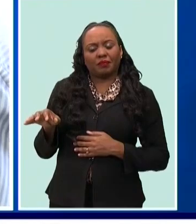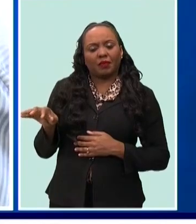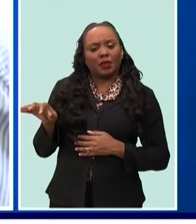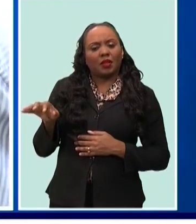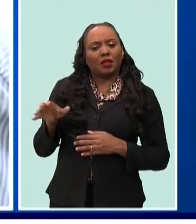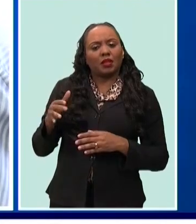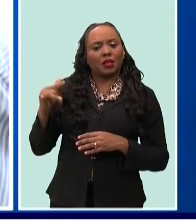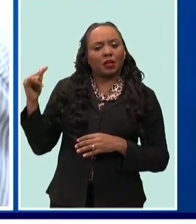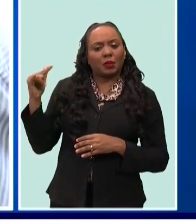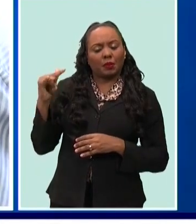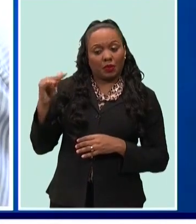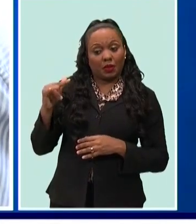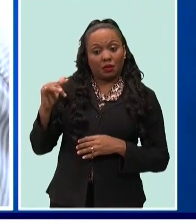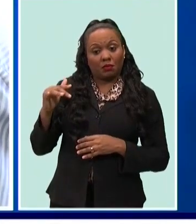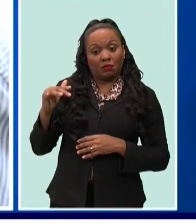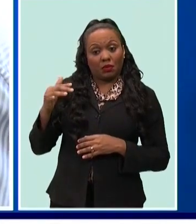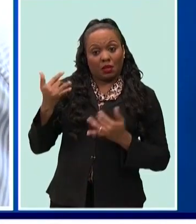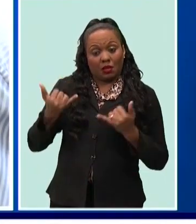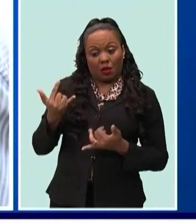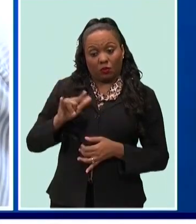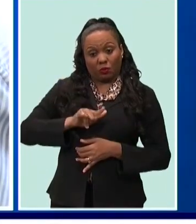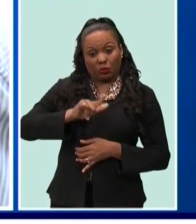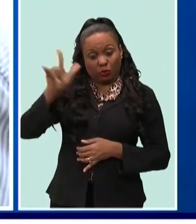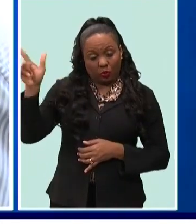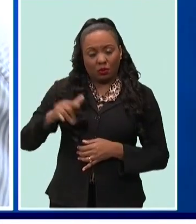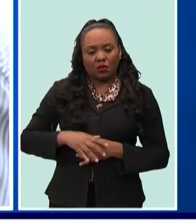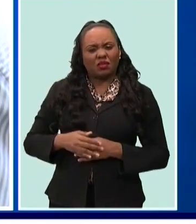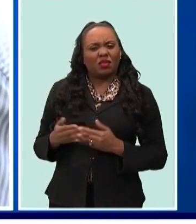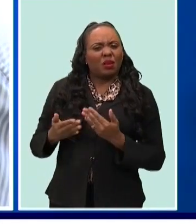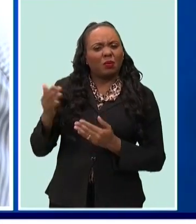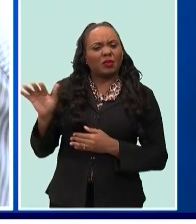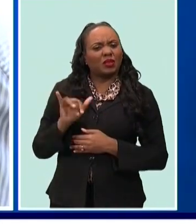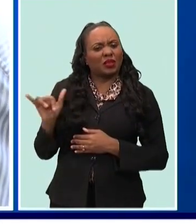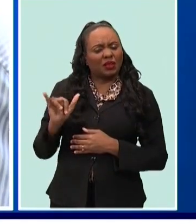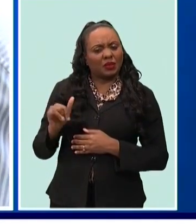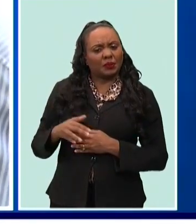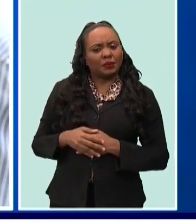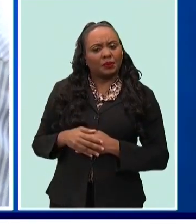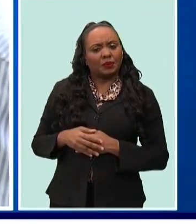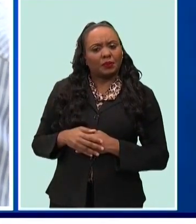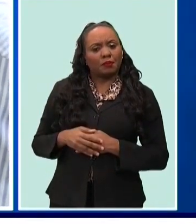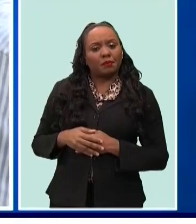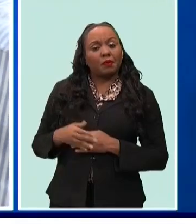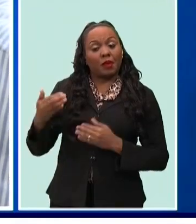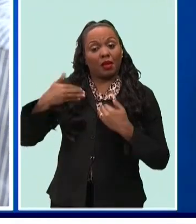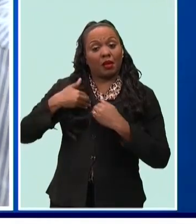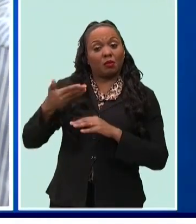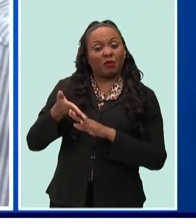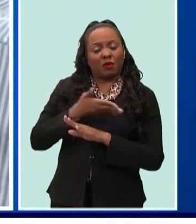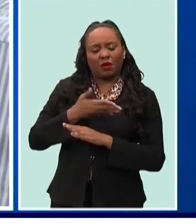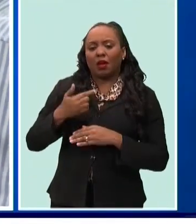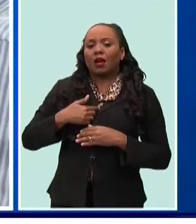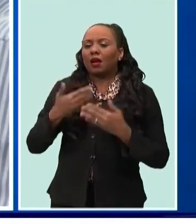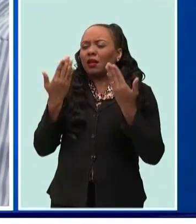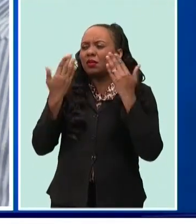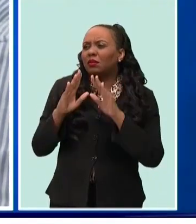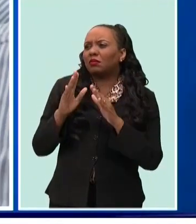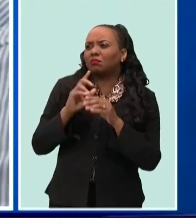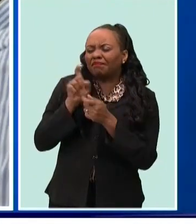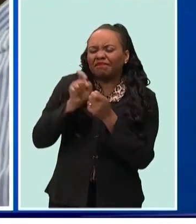before. So that's a good thing. The level of displacement, whereas I can't give you exact figures, we do know